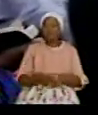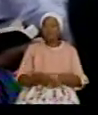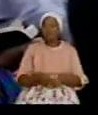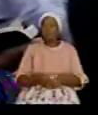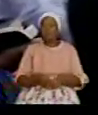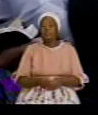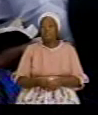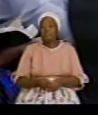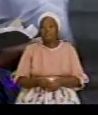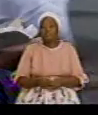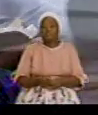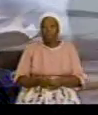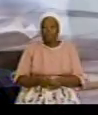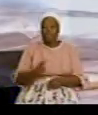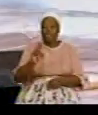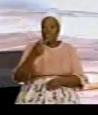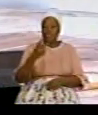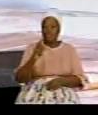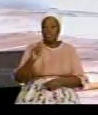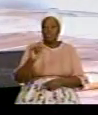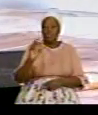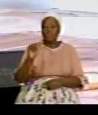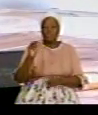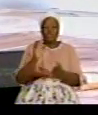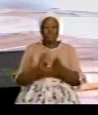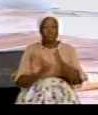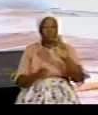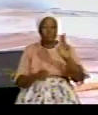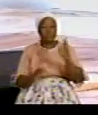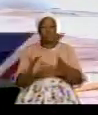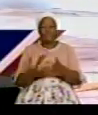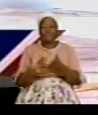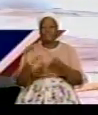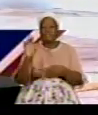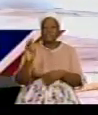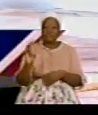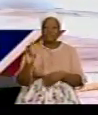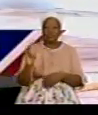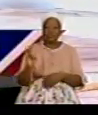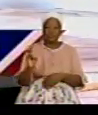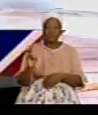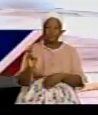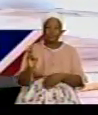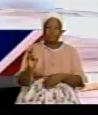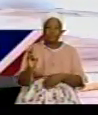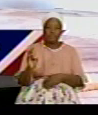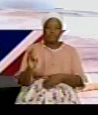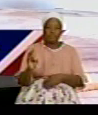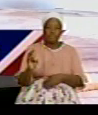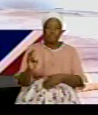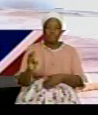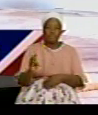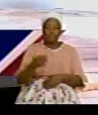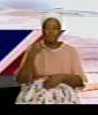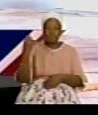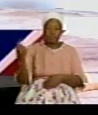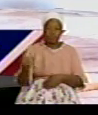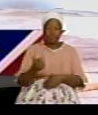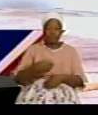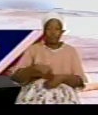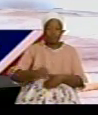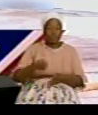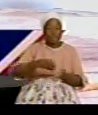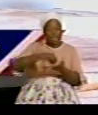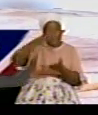Timothy chapter 3, reading from verse 7. In 2 Timothy chapter 3, verse 7, ever learning,